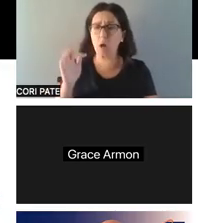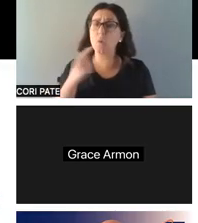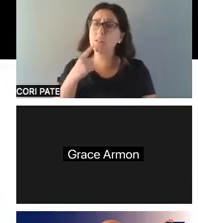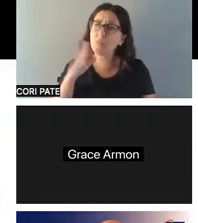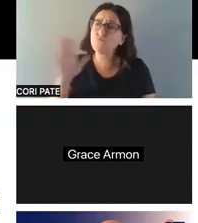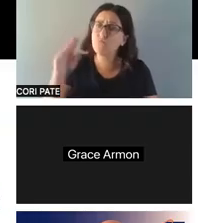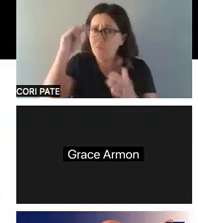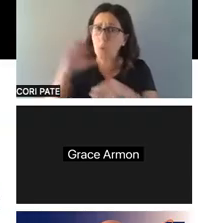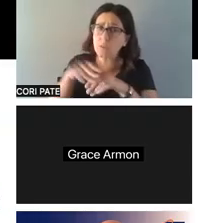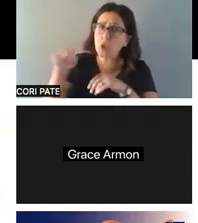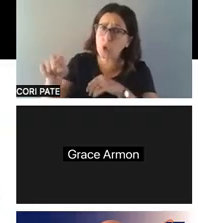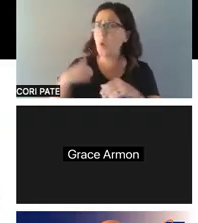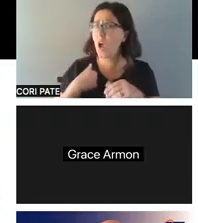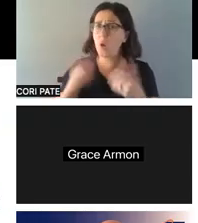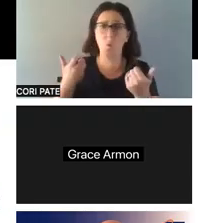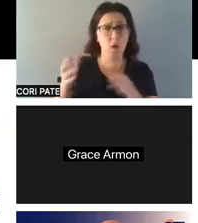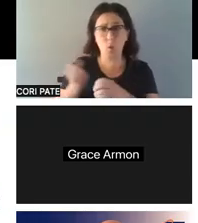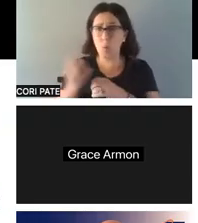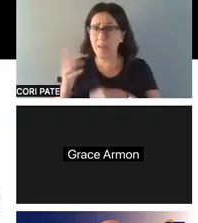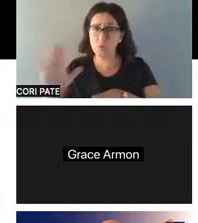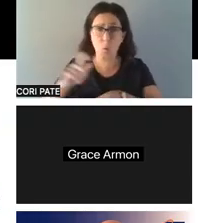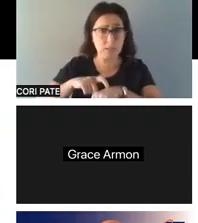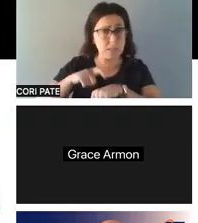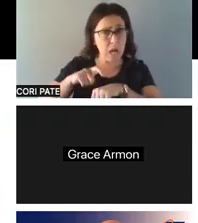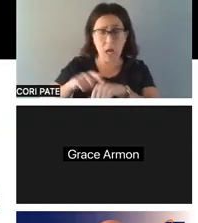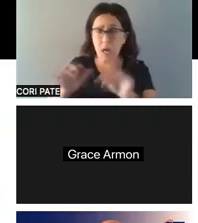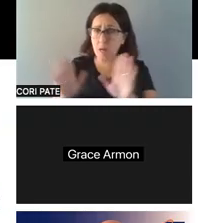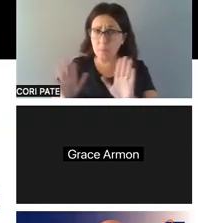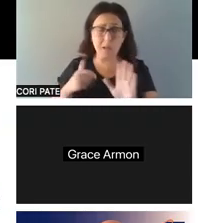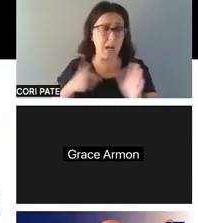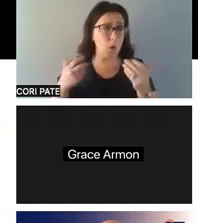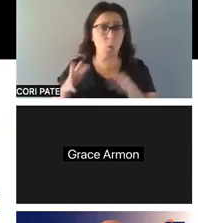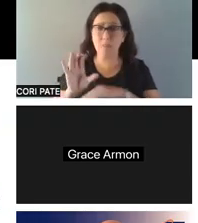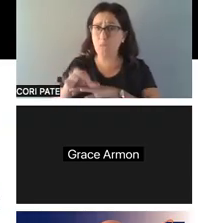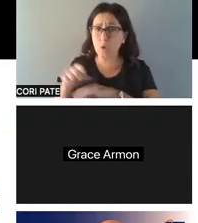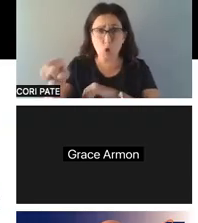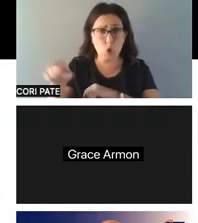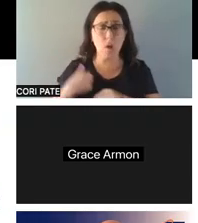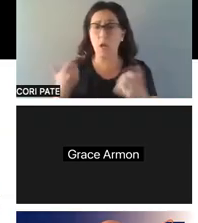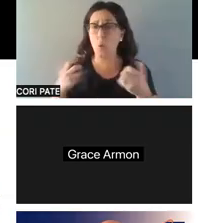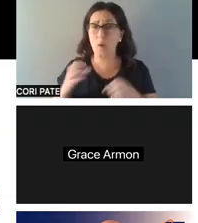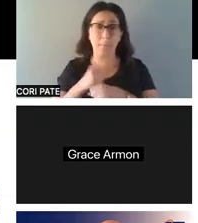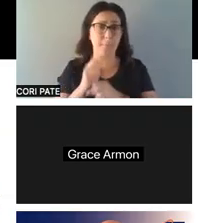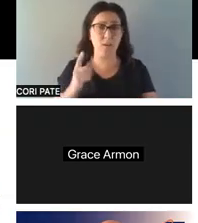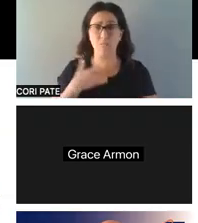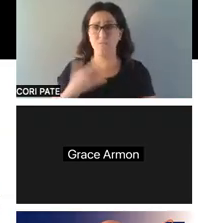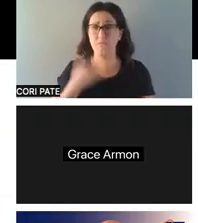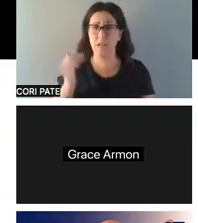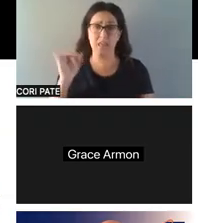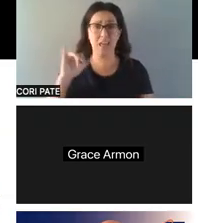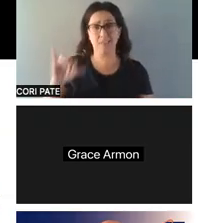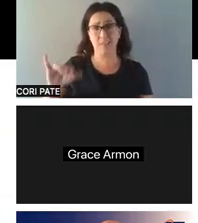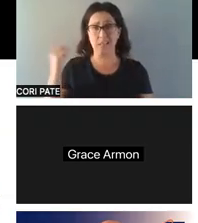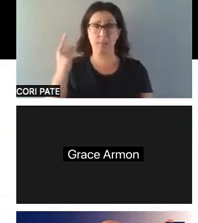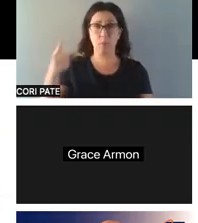Like, I don't want to waste your time, Barton. I don't want to force you. I don't want to make you feel like this is something that you